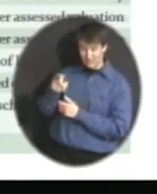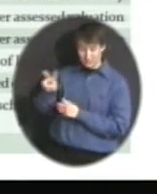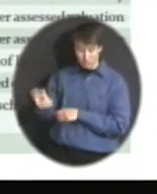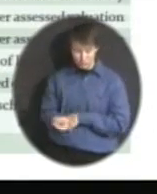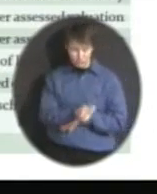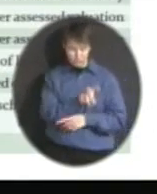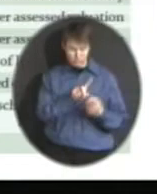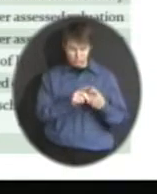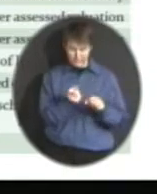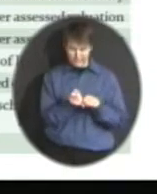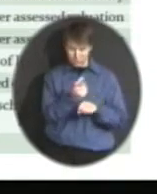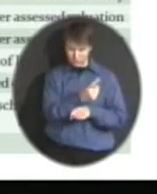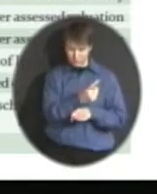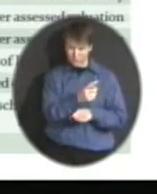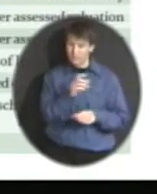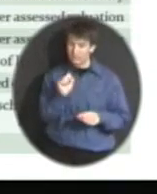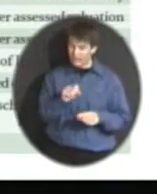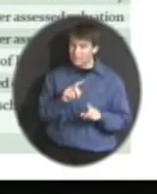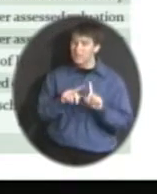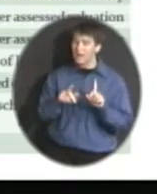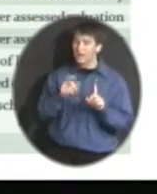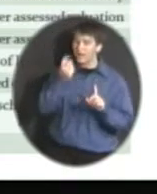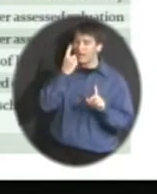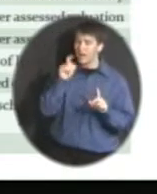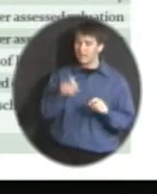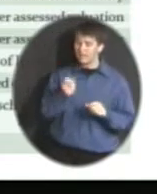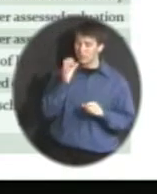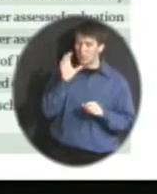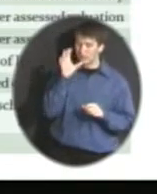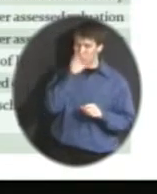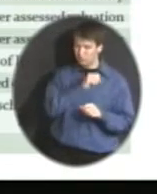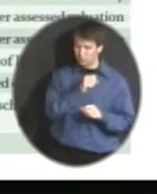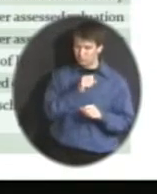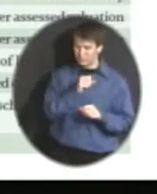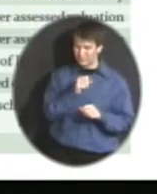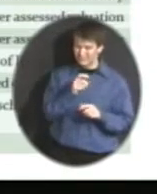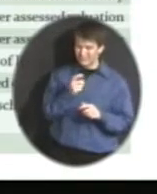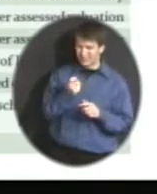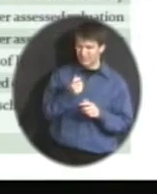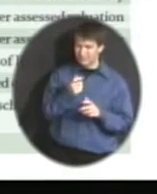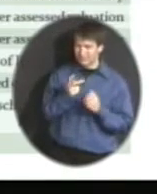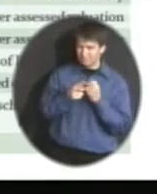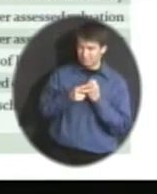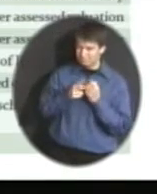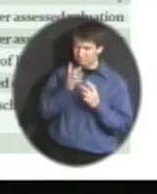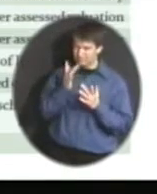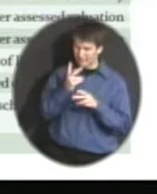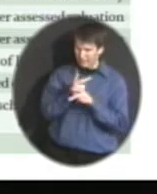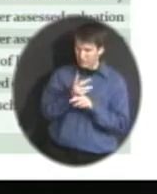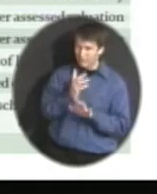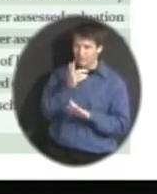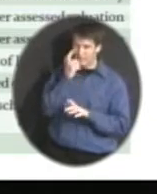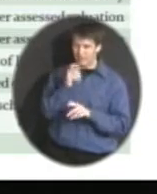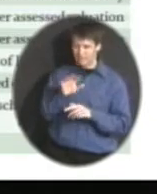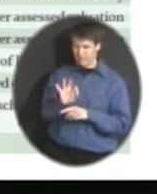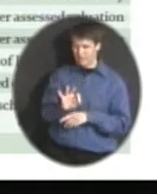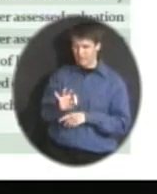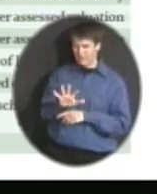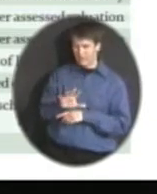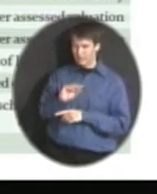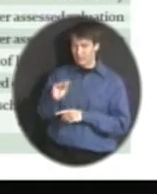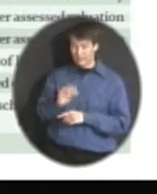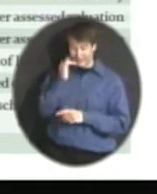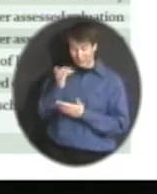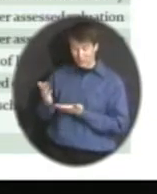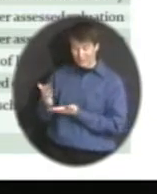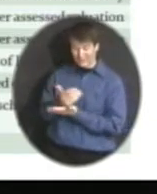year? We have to assume be conservative and assume some low collection rates like 95%. If we